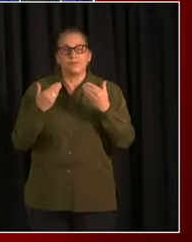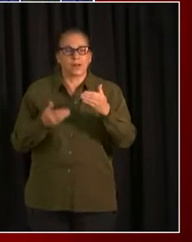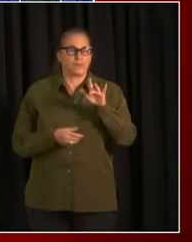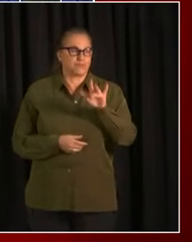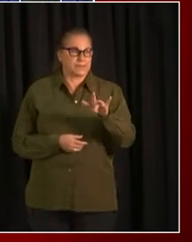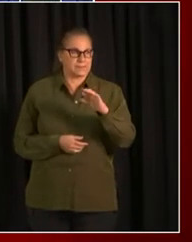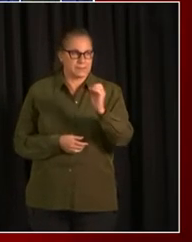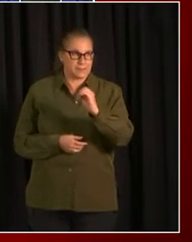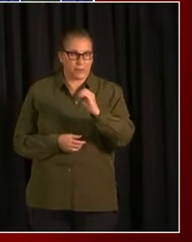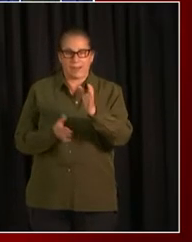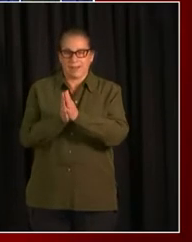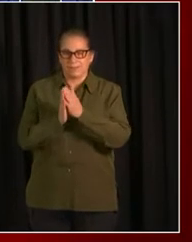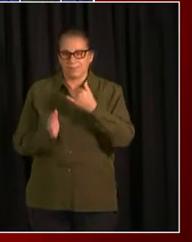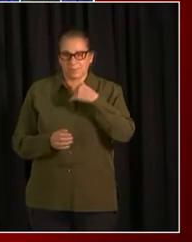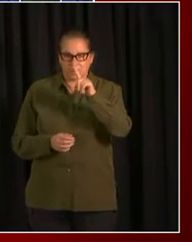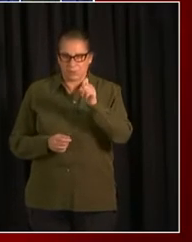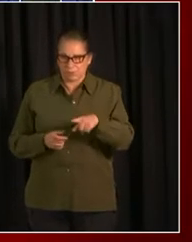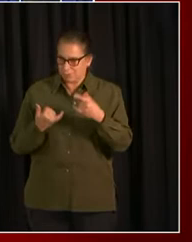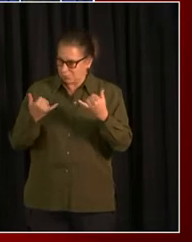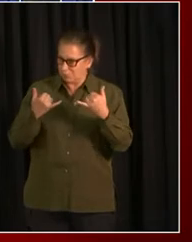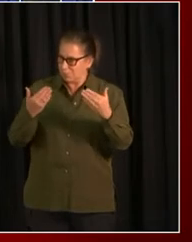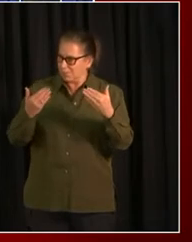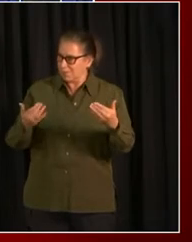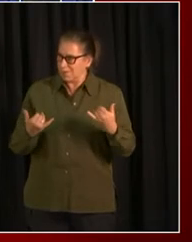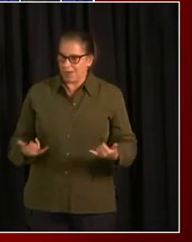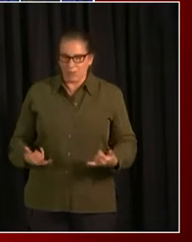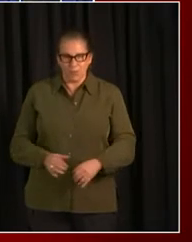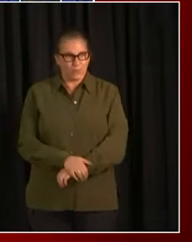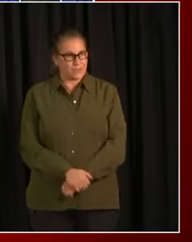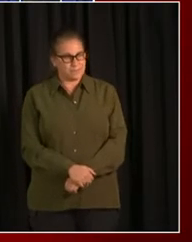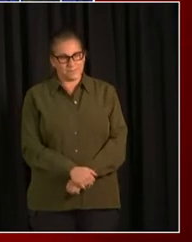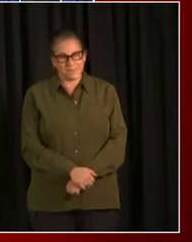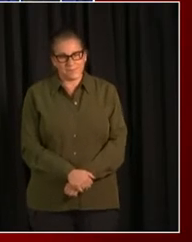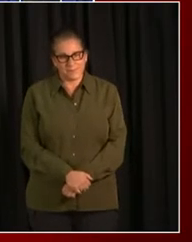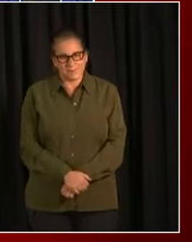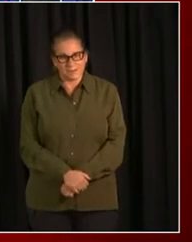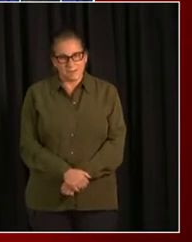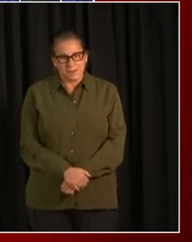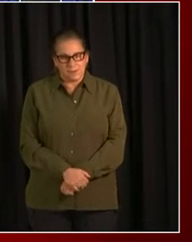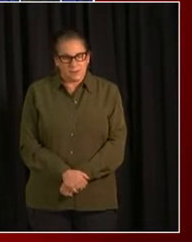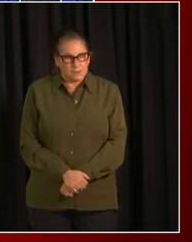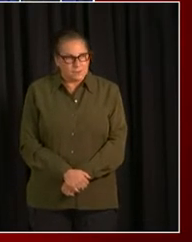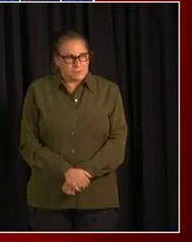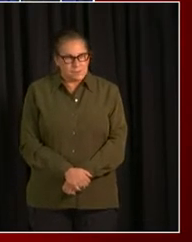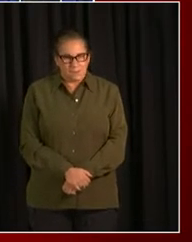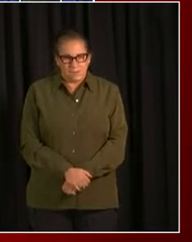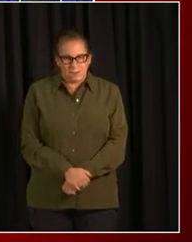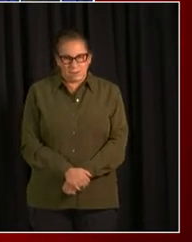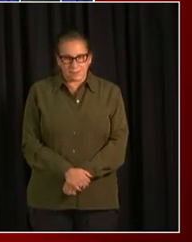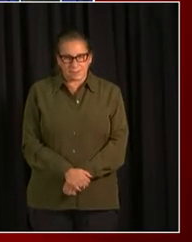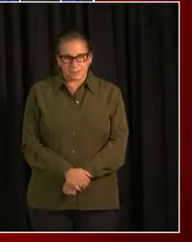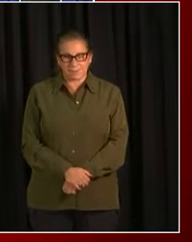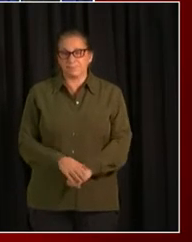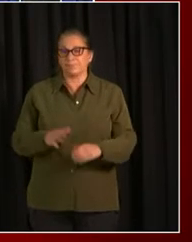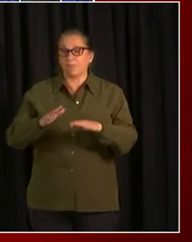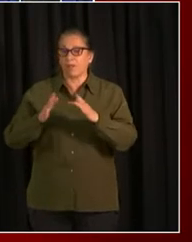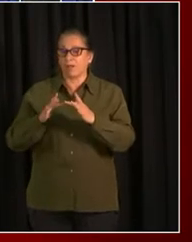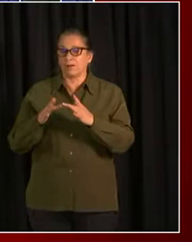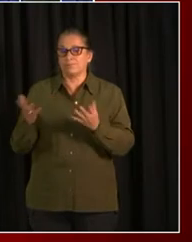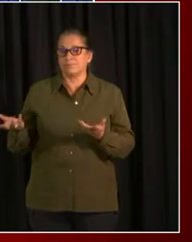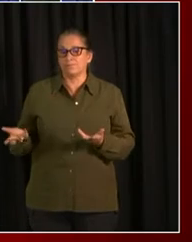be able to start answering some questions. Our first question is coming online, and this is not COVID related, but